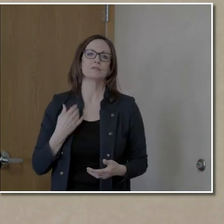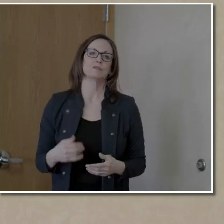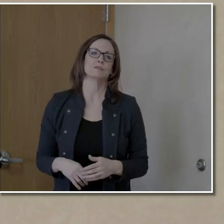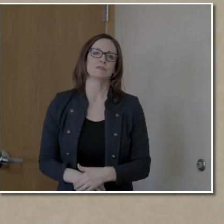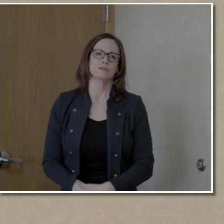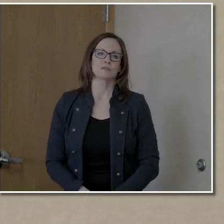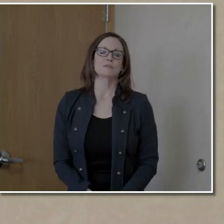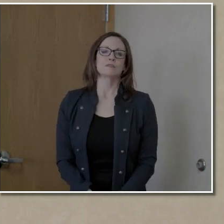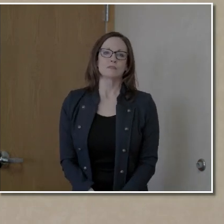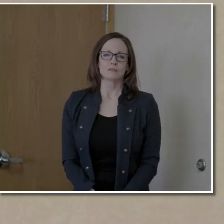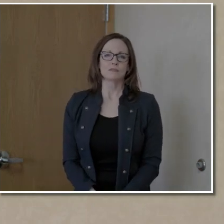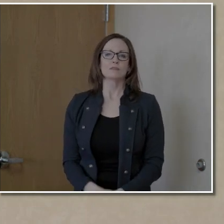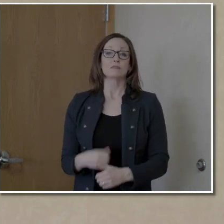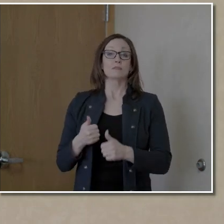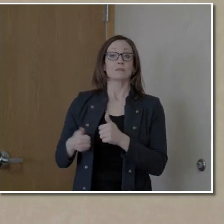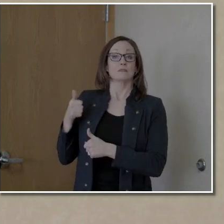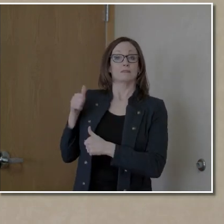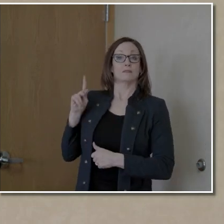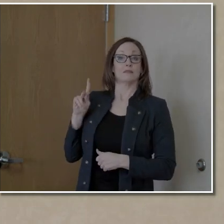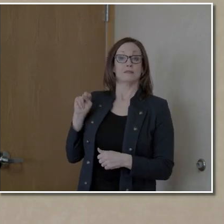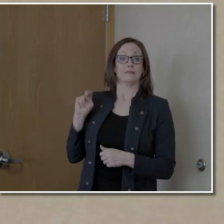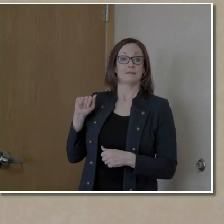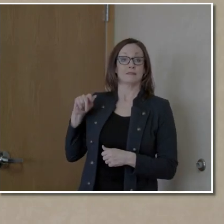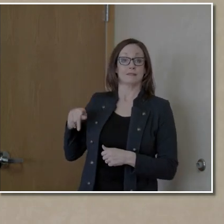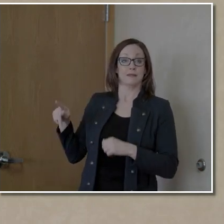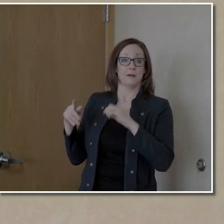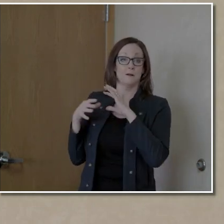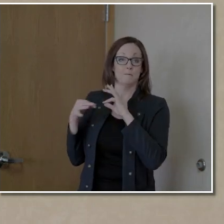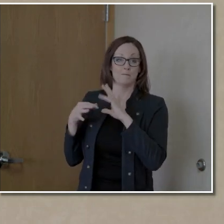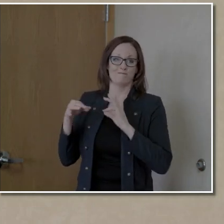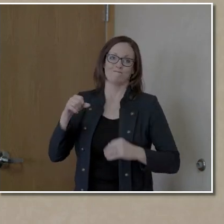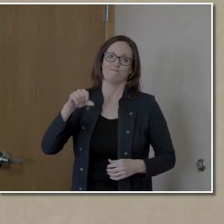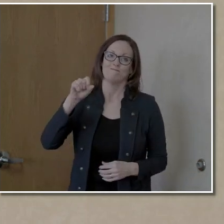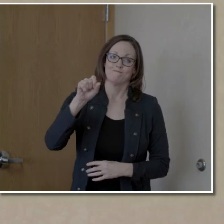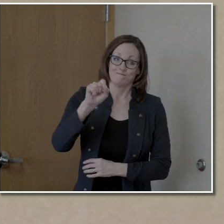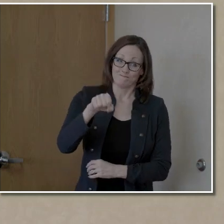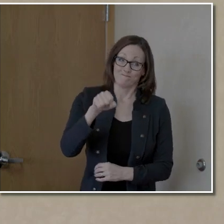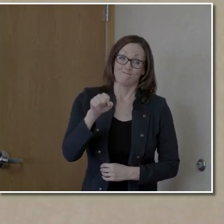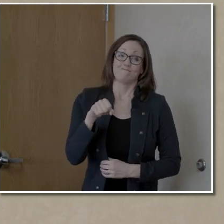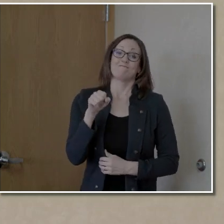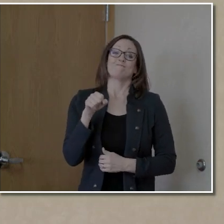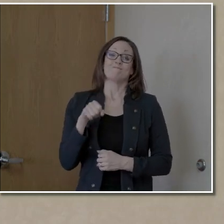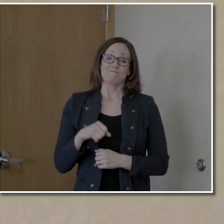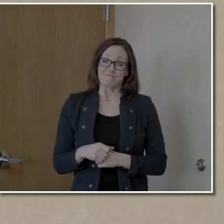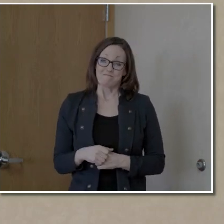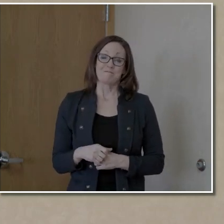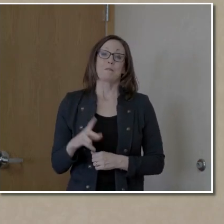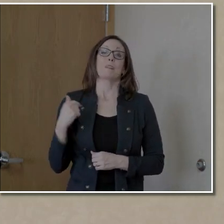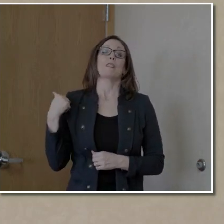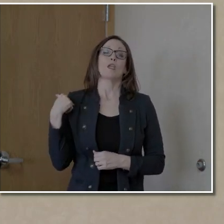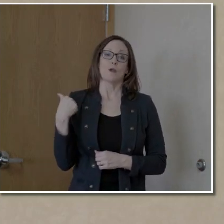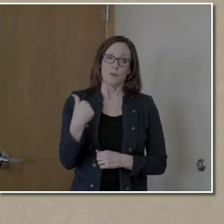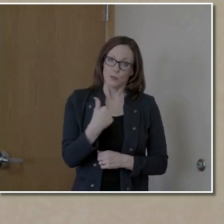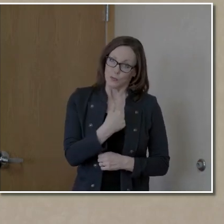to respond when those requests for assistance come in whatever manner that we can help